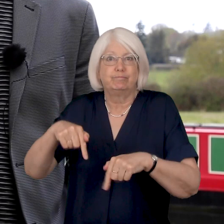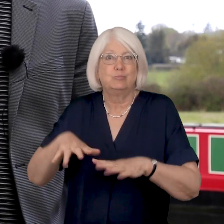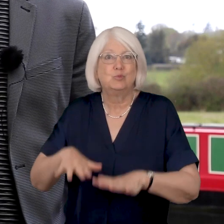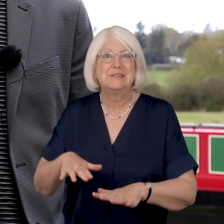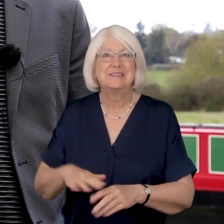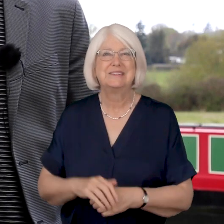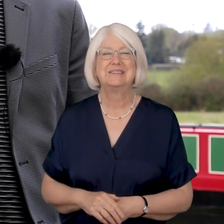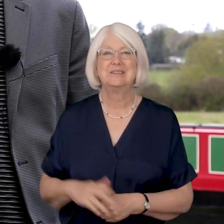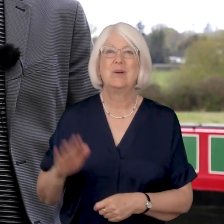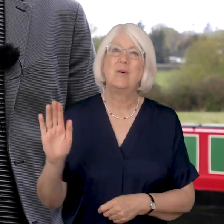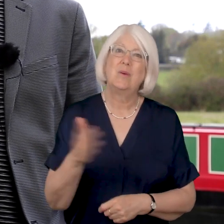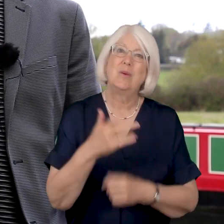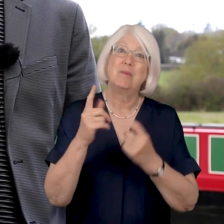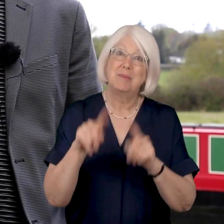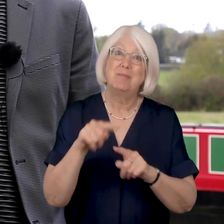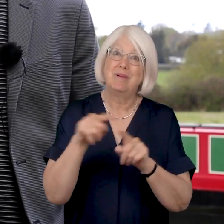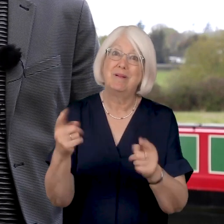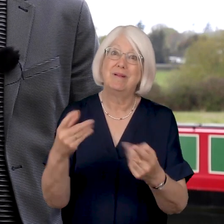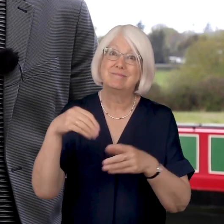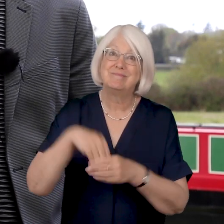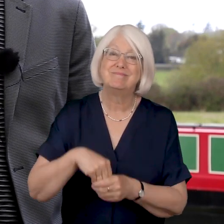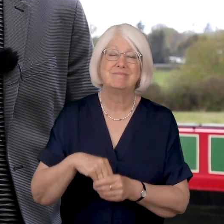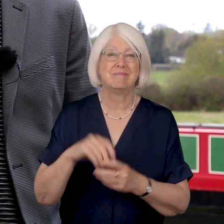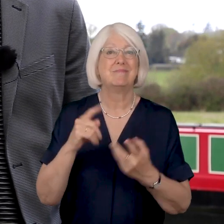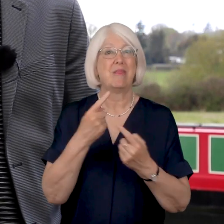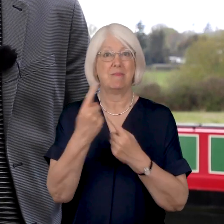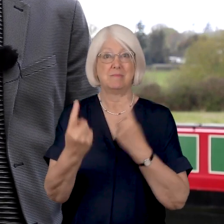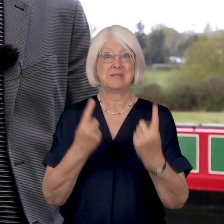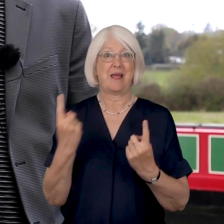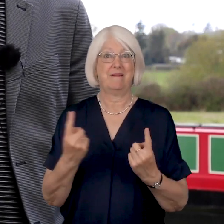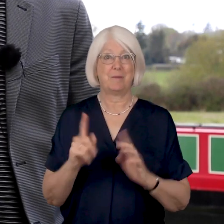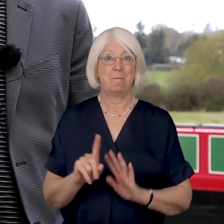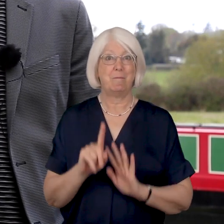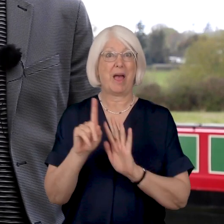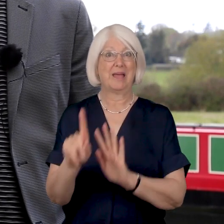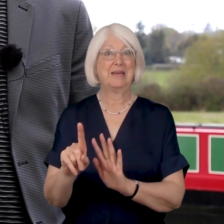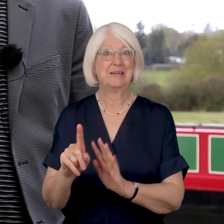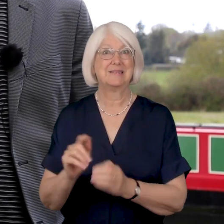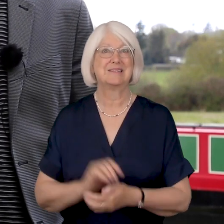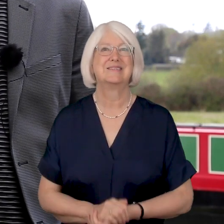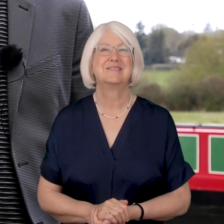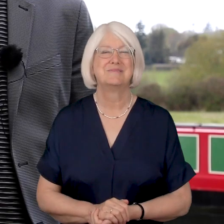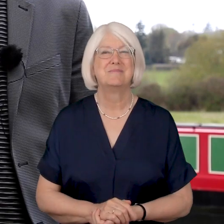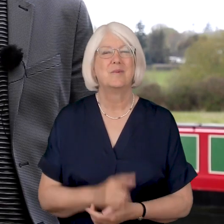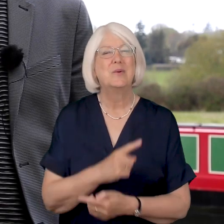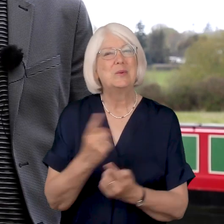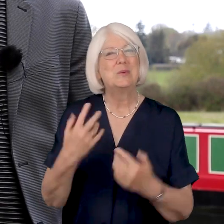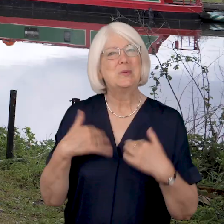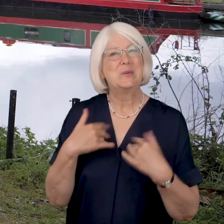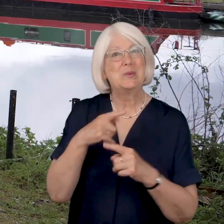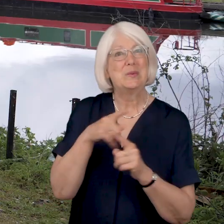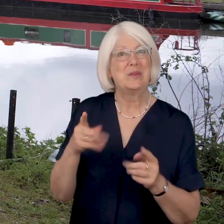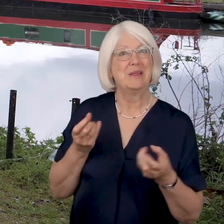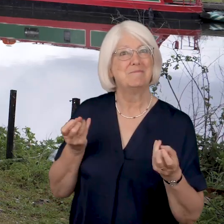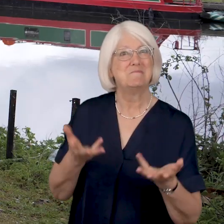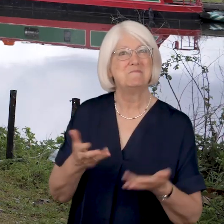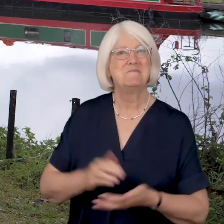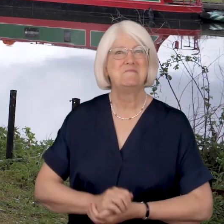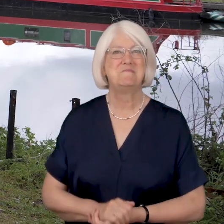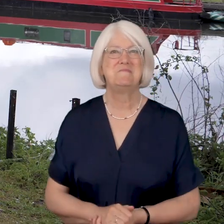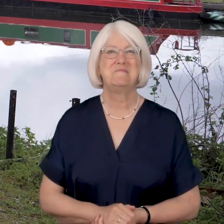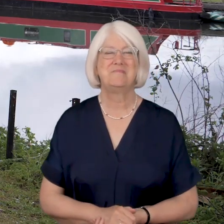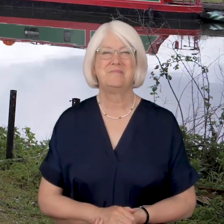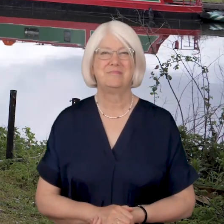today, all the people taking part are pioneers who are involved in mission. So we're looking forward to them sharing with you.